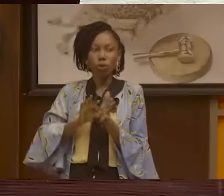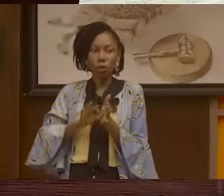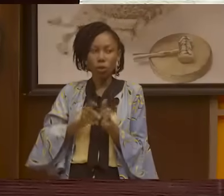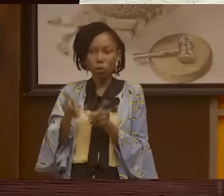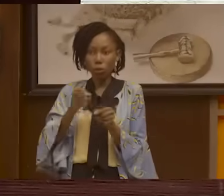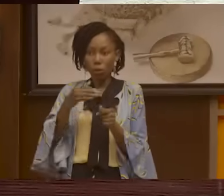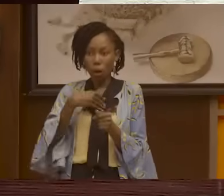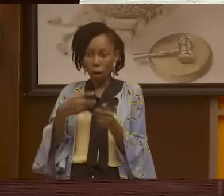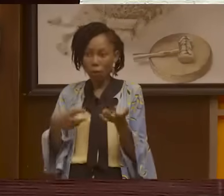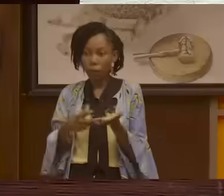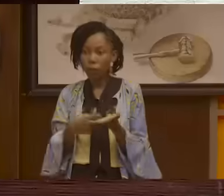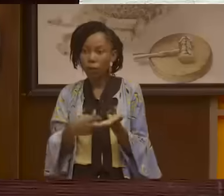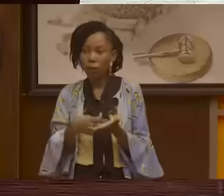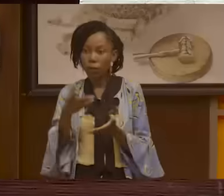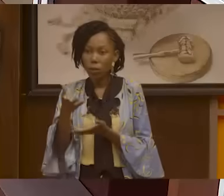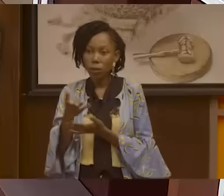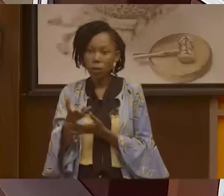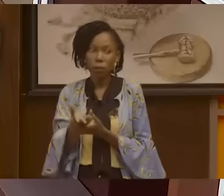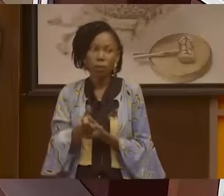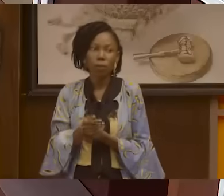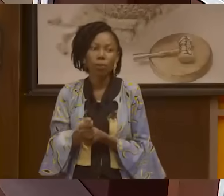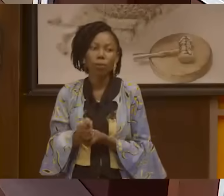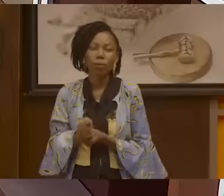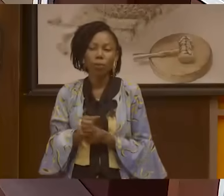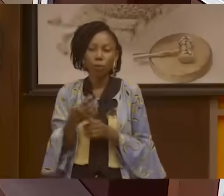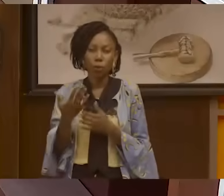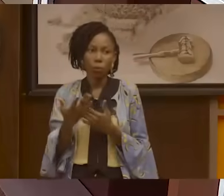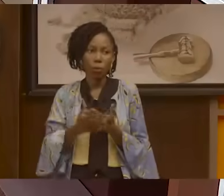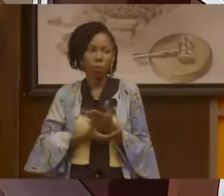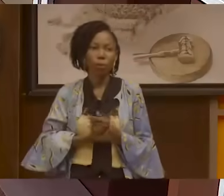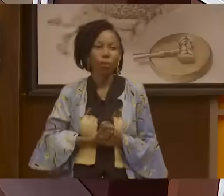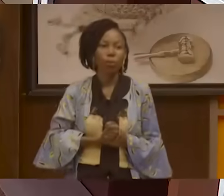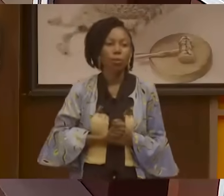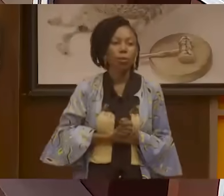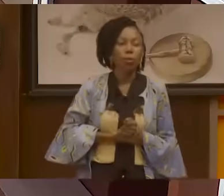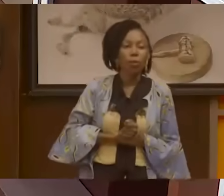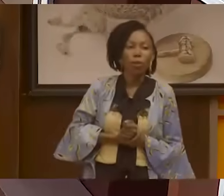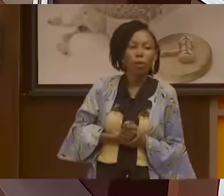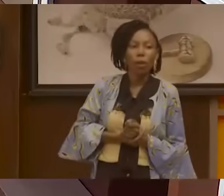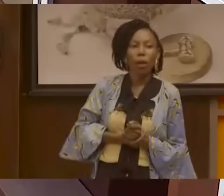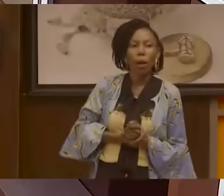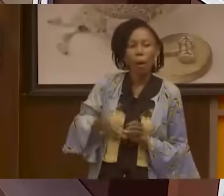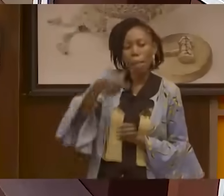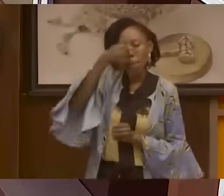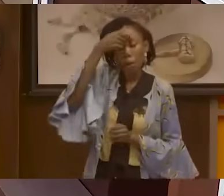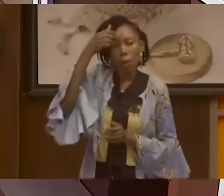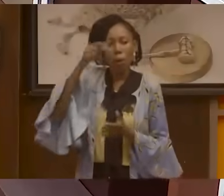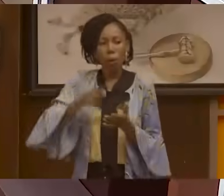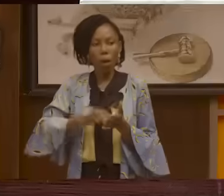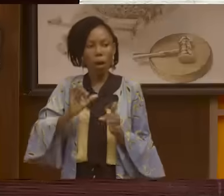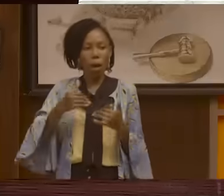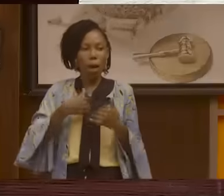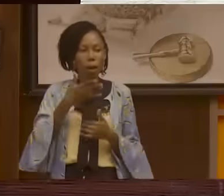have evidence of... What... Yes, ma'am. Let me first read his own response to you. Because what I have here